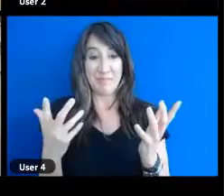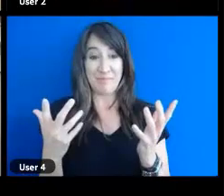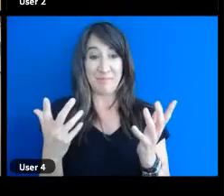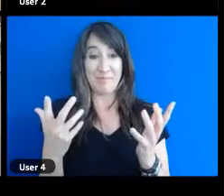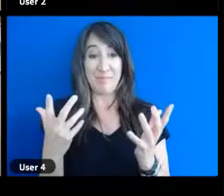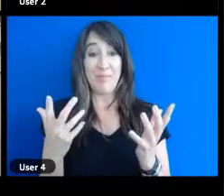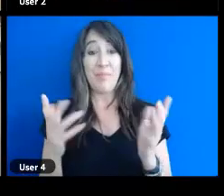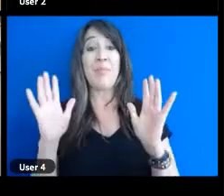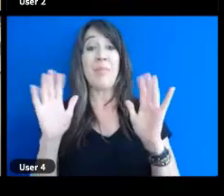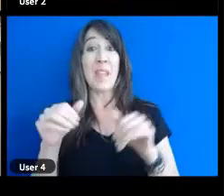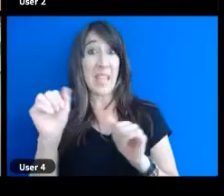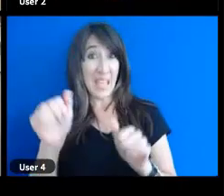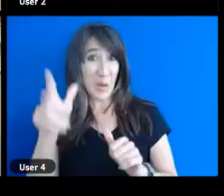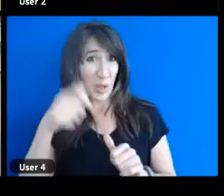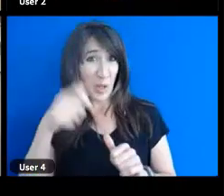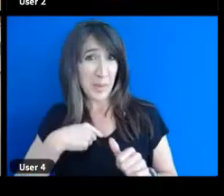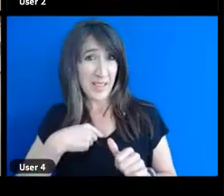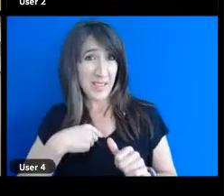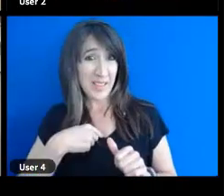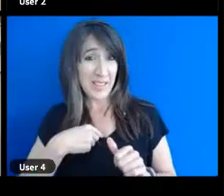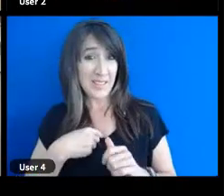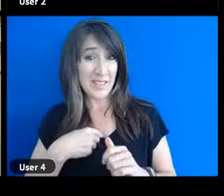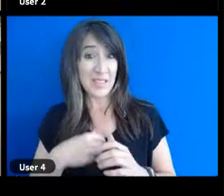Maybe I'll try. How about this? Can you still hear me?